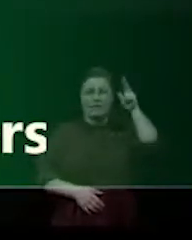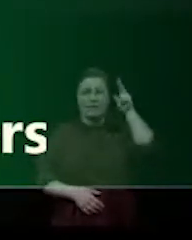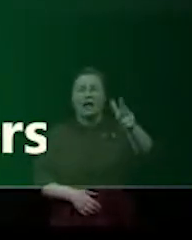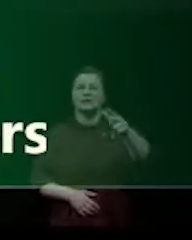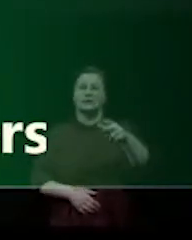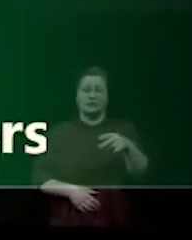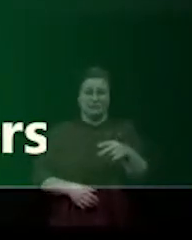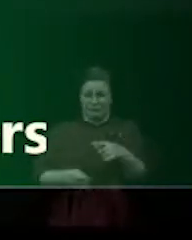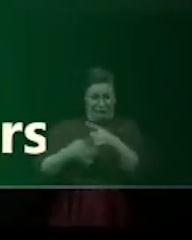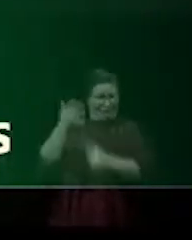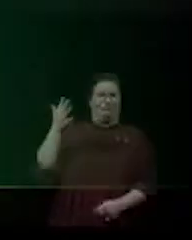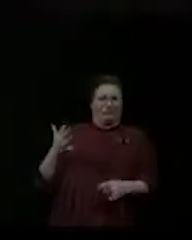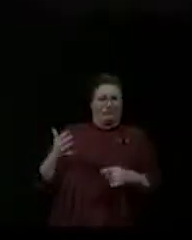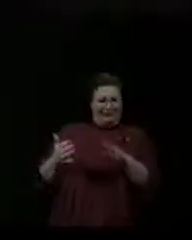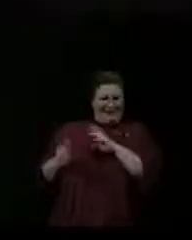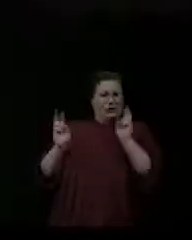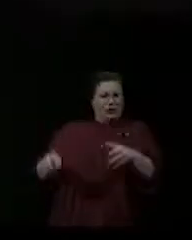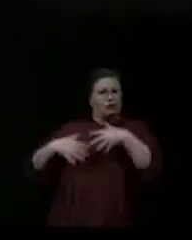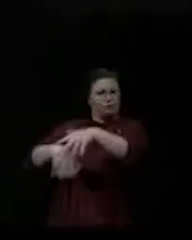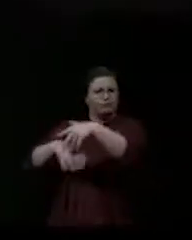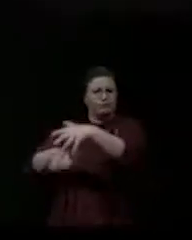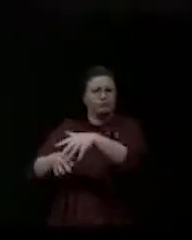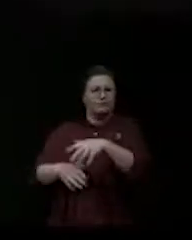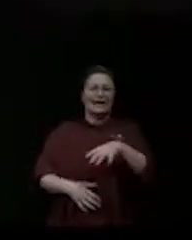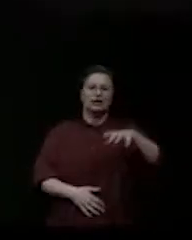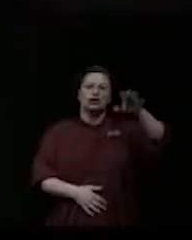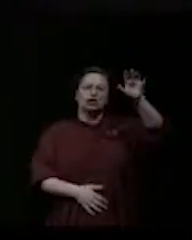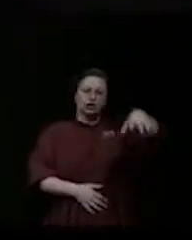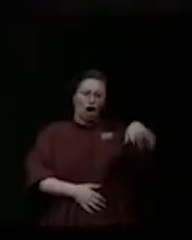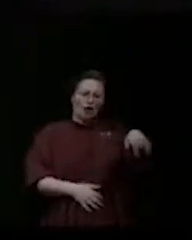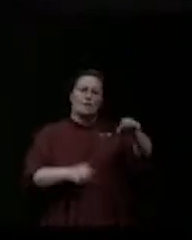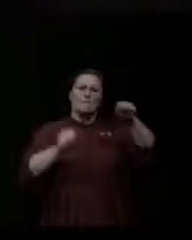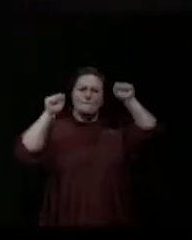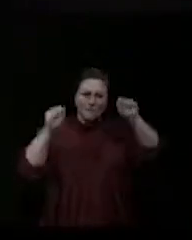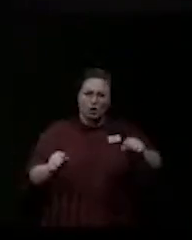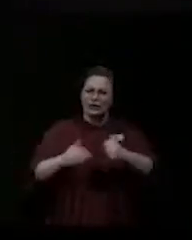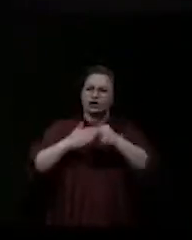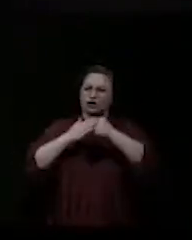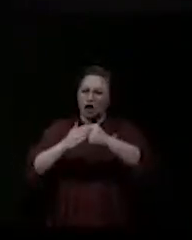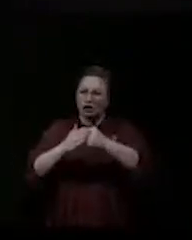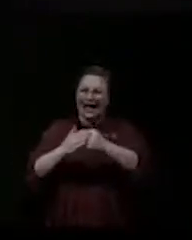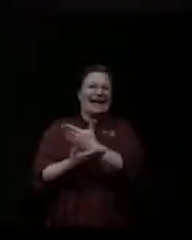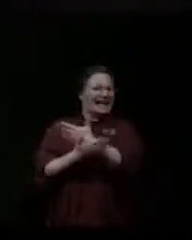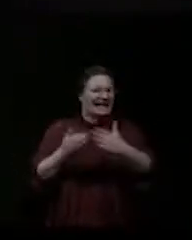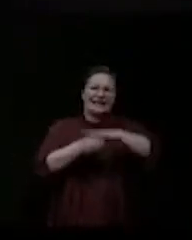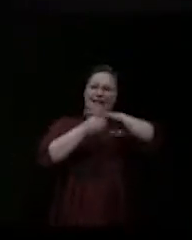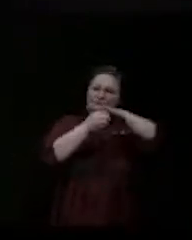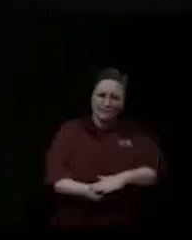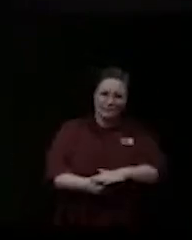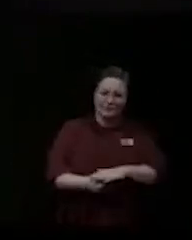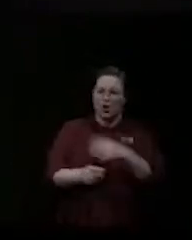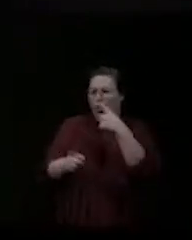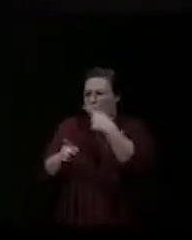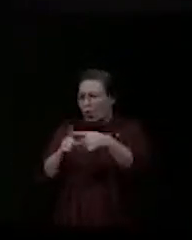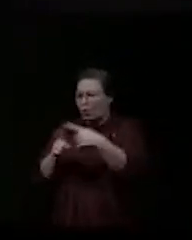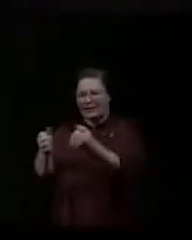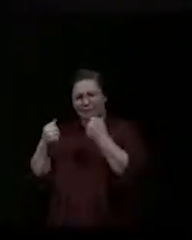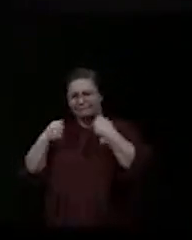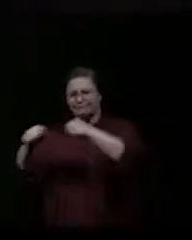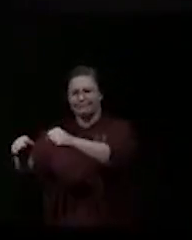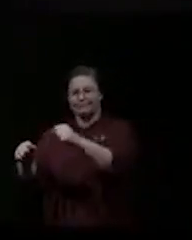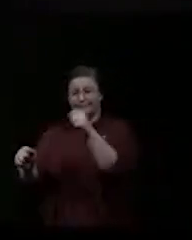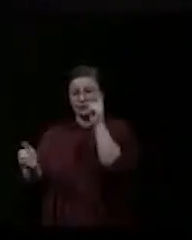France, to name a few. States must support, not suppress, actions aiming to